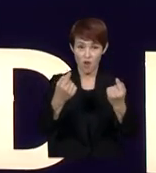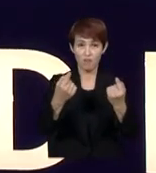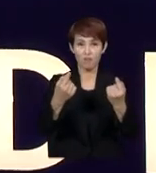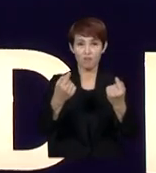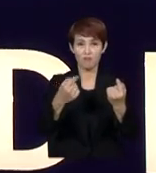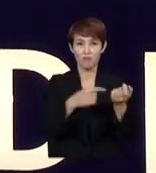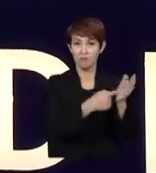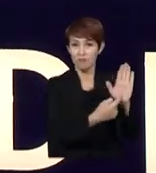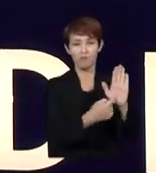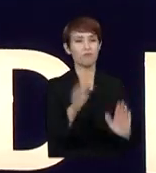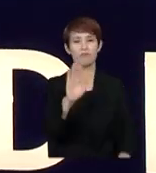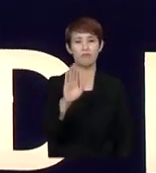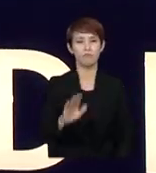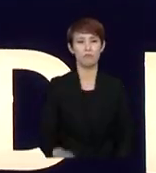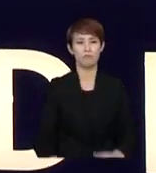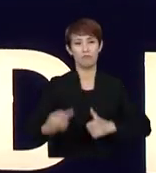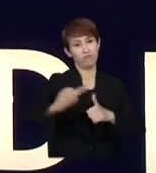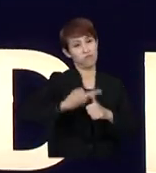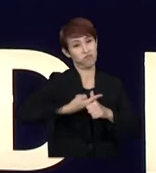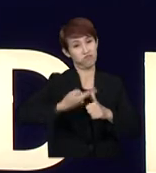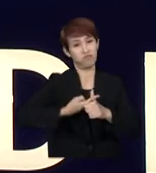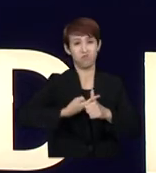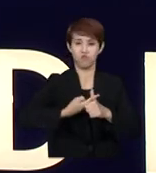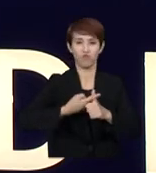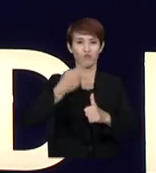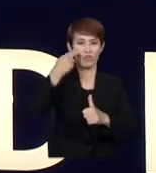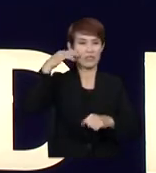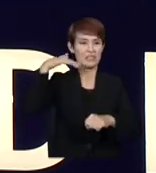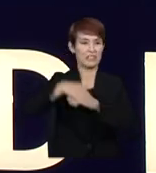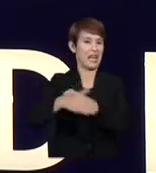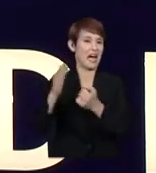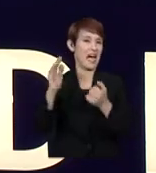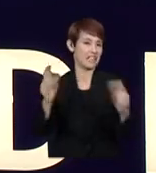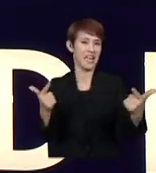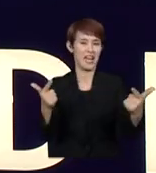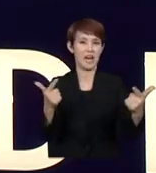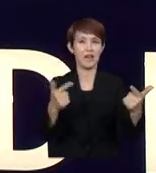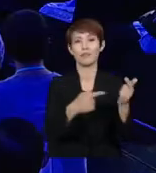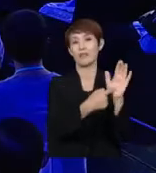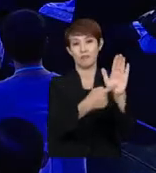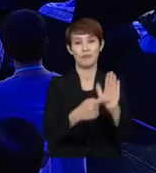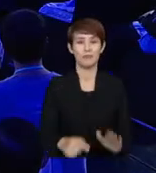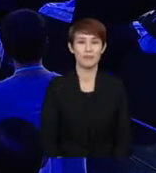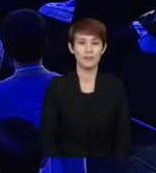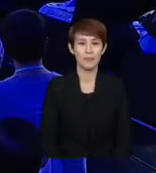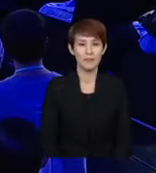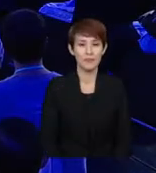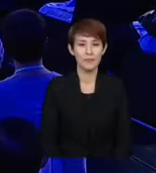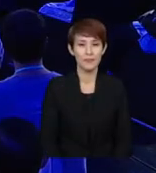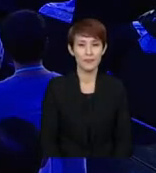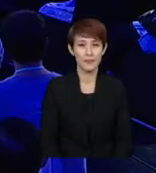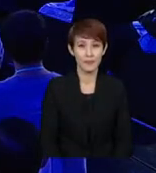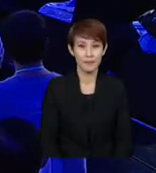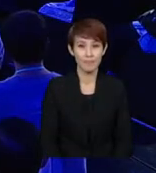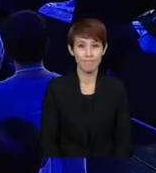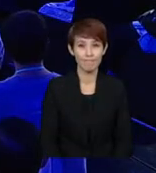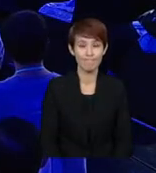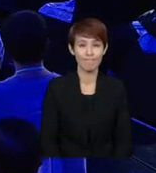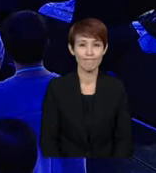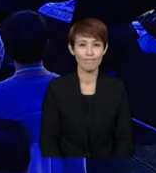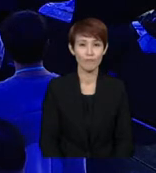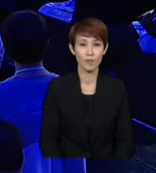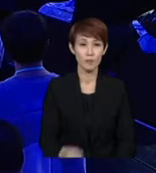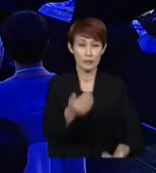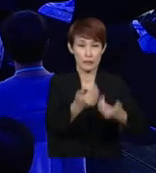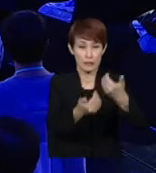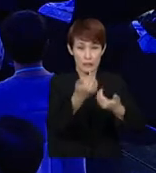un-American. It's another way of saying, I'm not even really going to enter into a conflict with somebody because the adversary doesn't